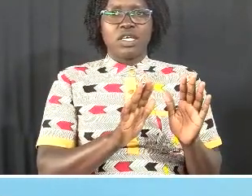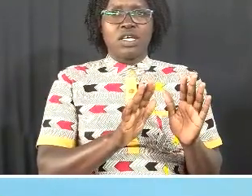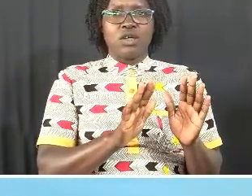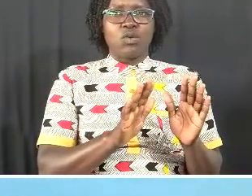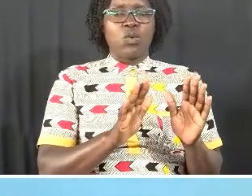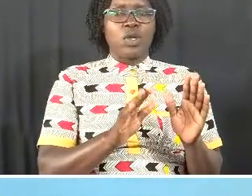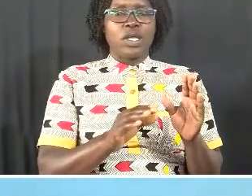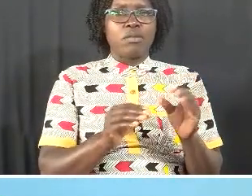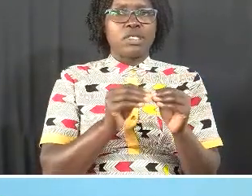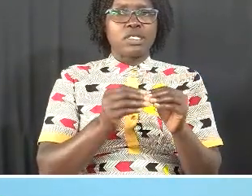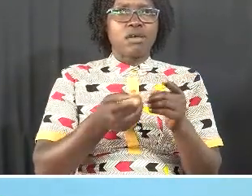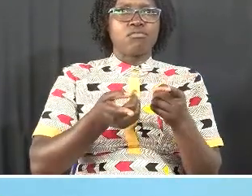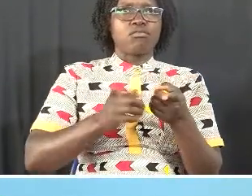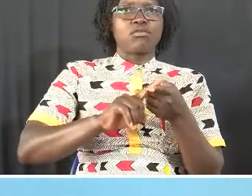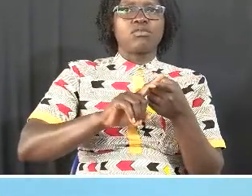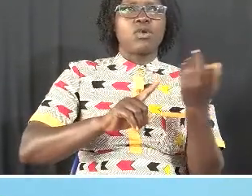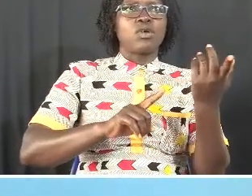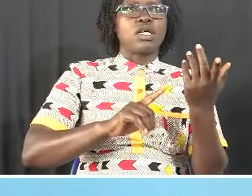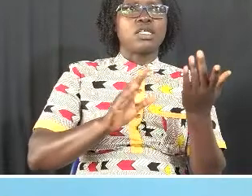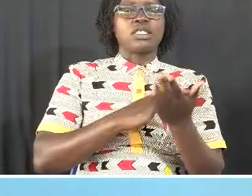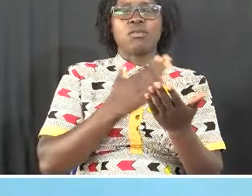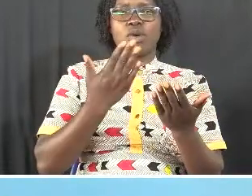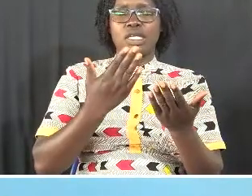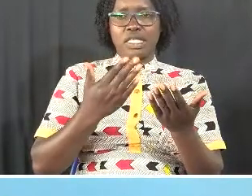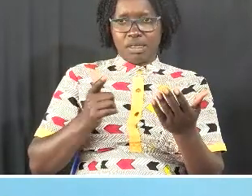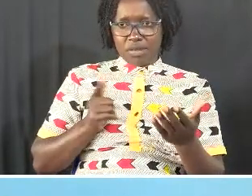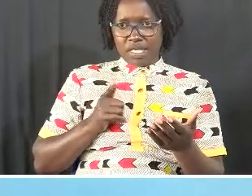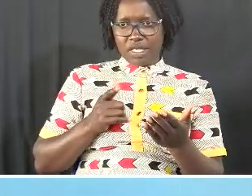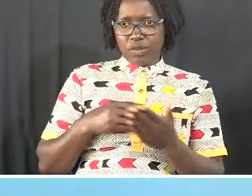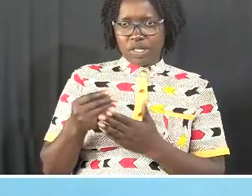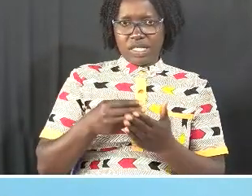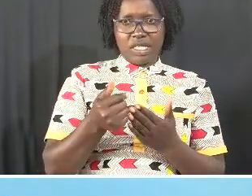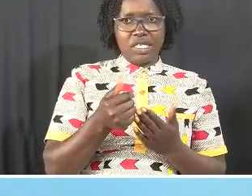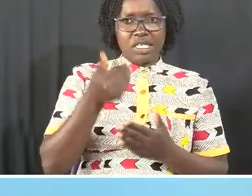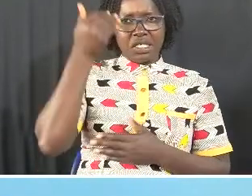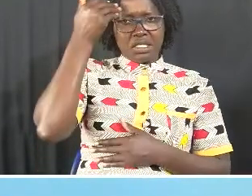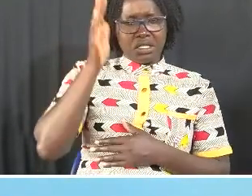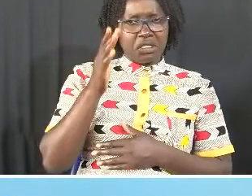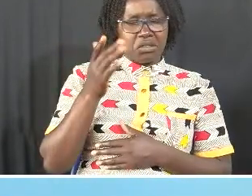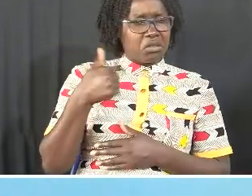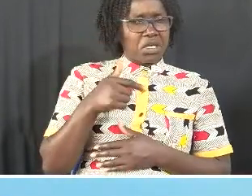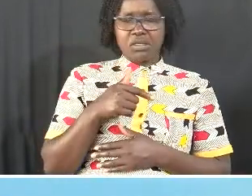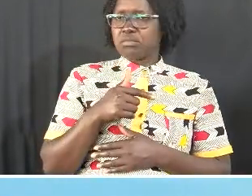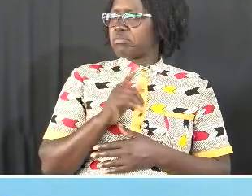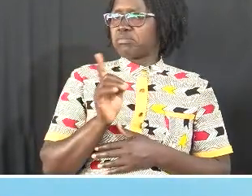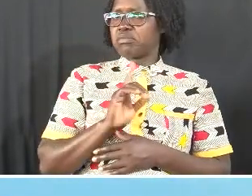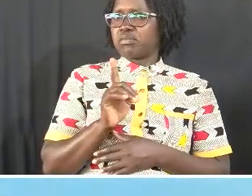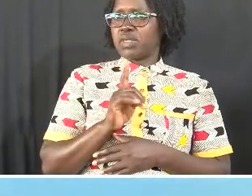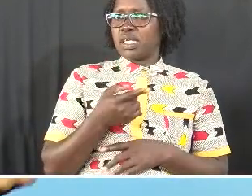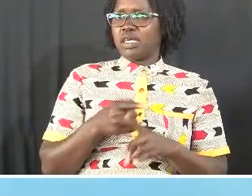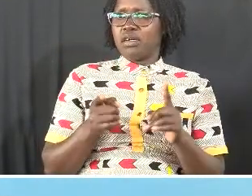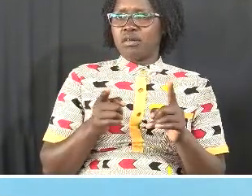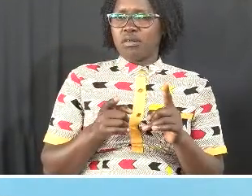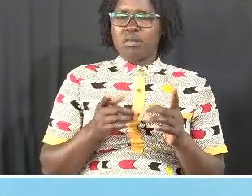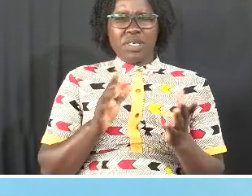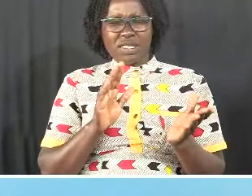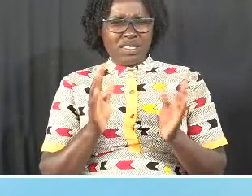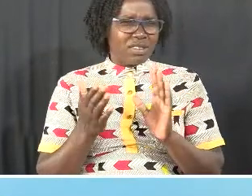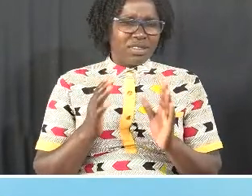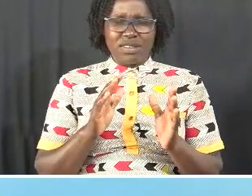stall where somebody was selling, we met a lady. She didn't know us also, but had sympathy for